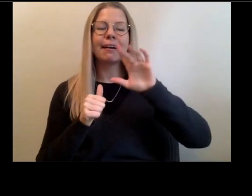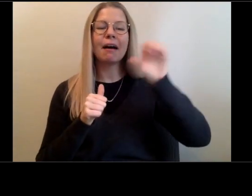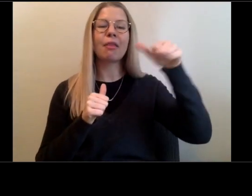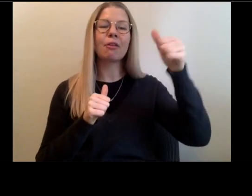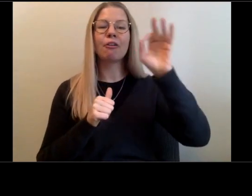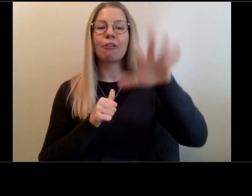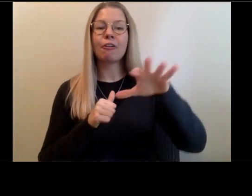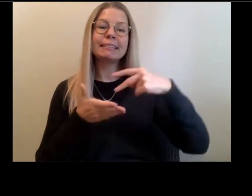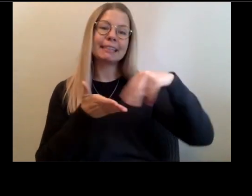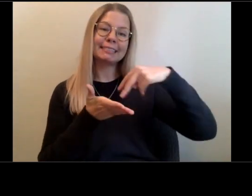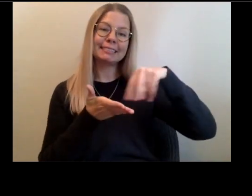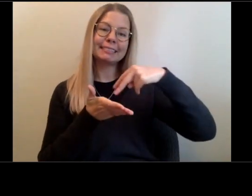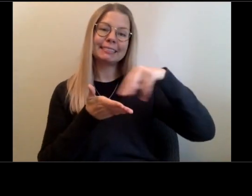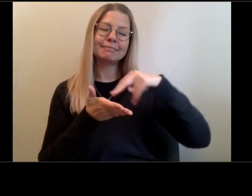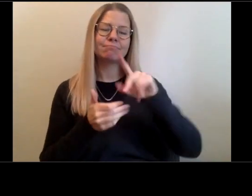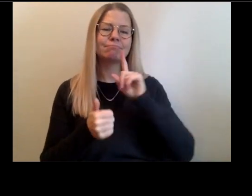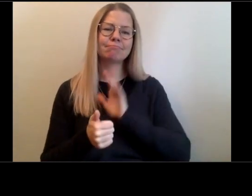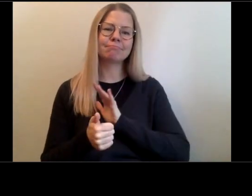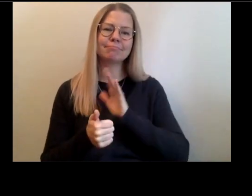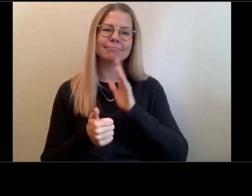good way of doing it.